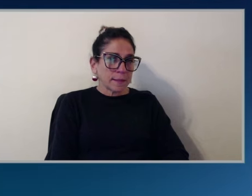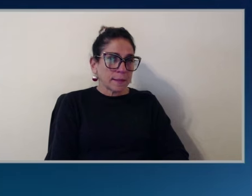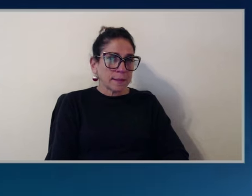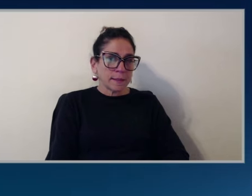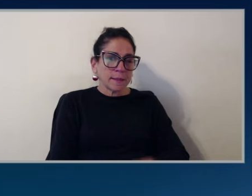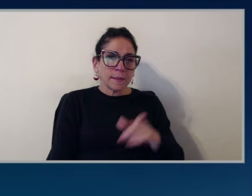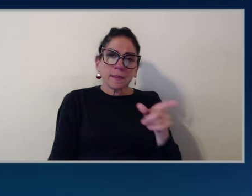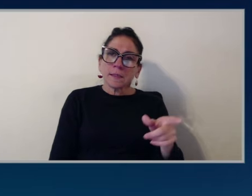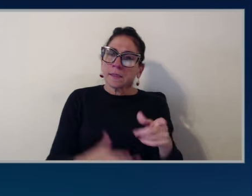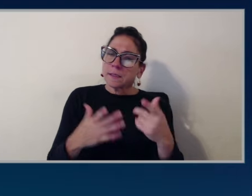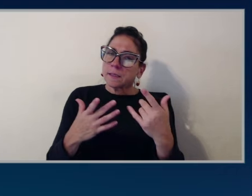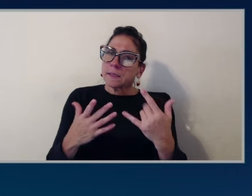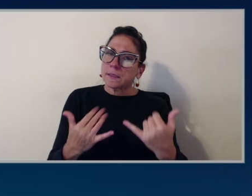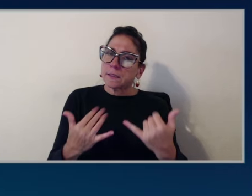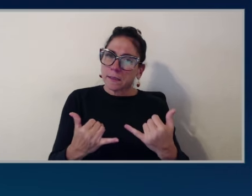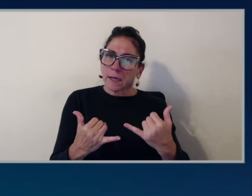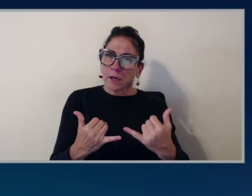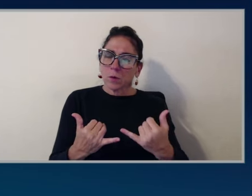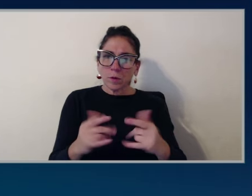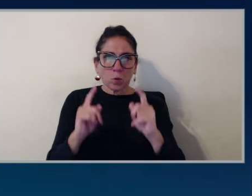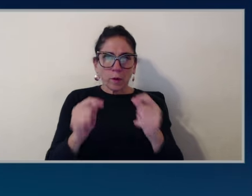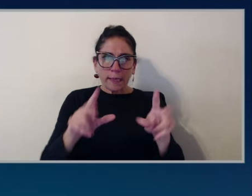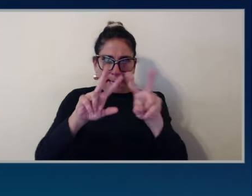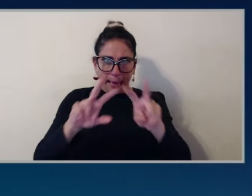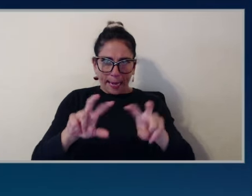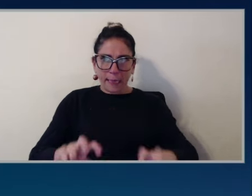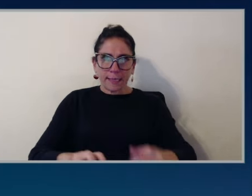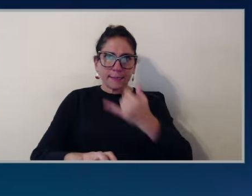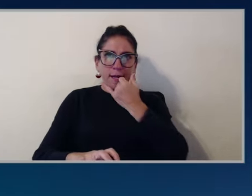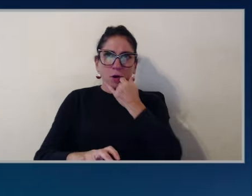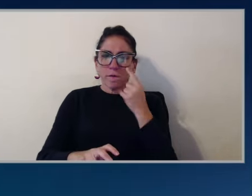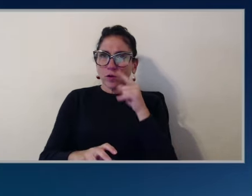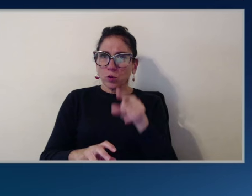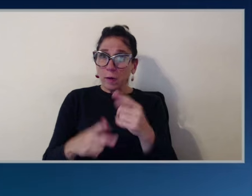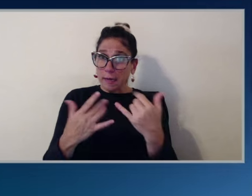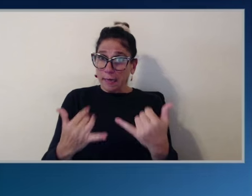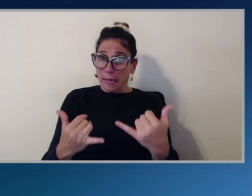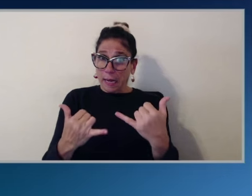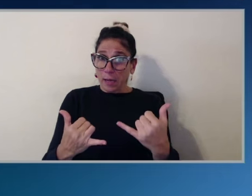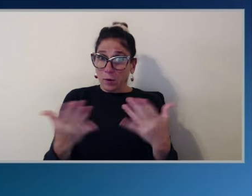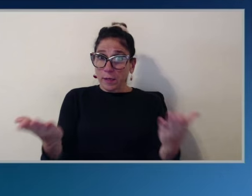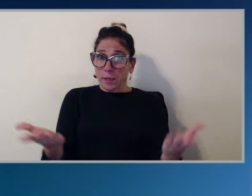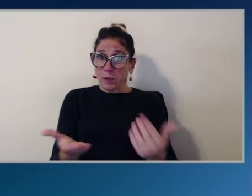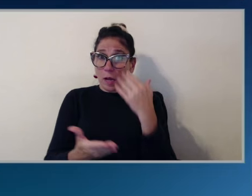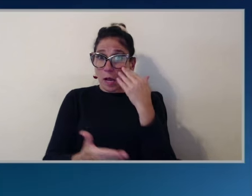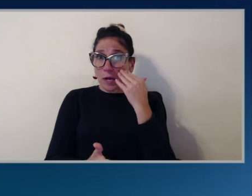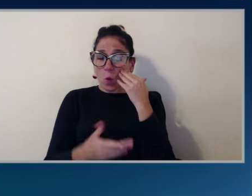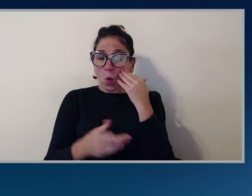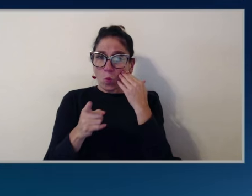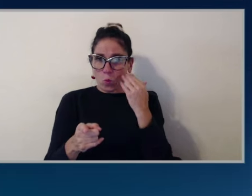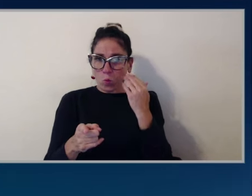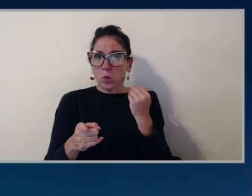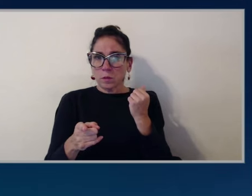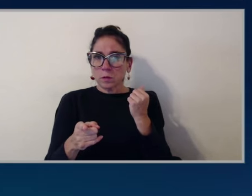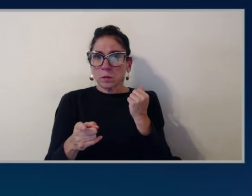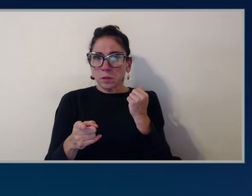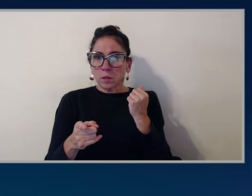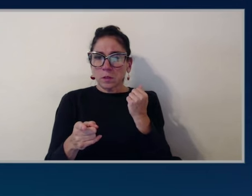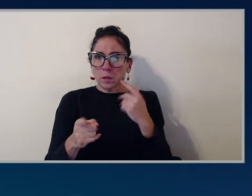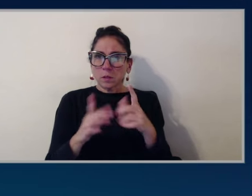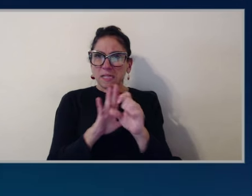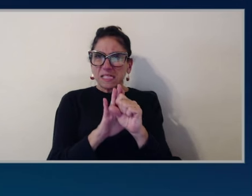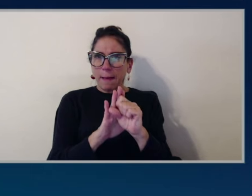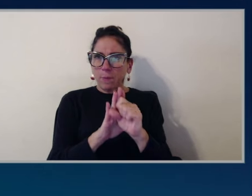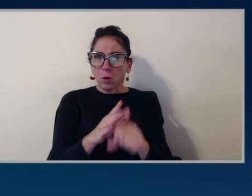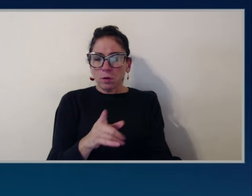So it'll actually analyze the error for you, and then now that here I know what the sample this one is,